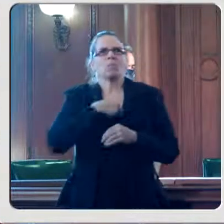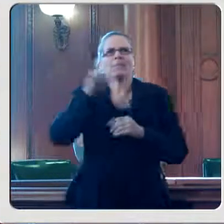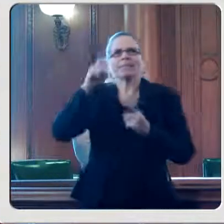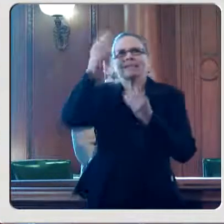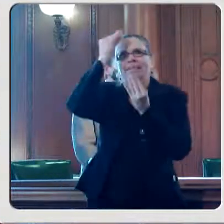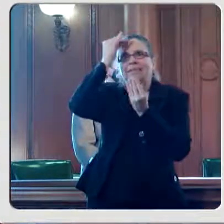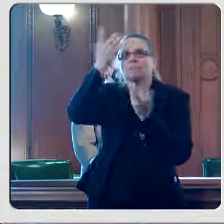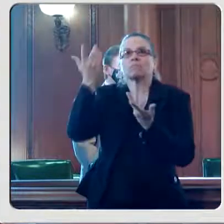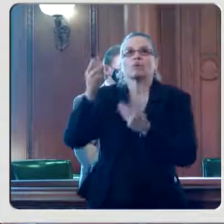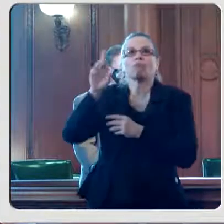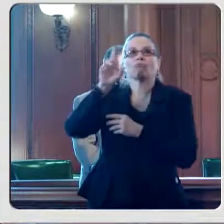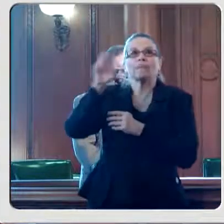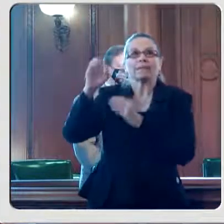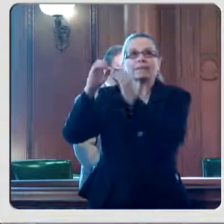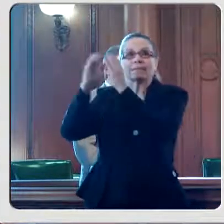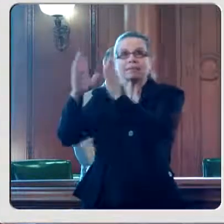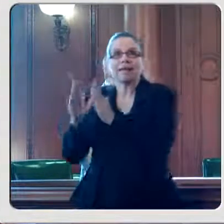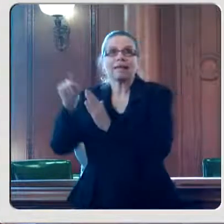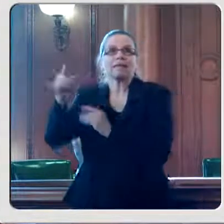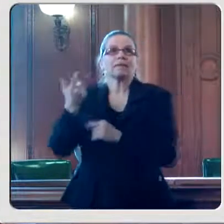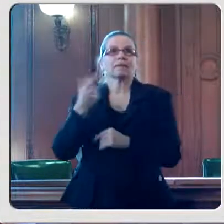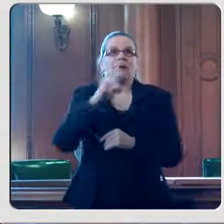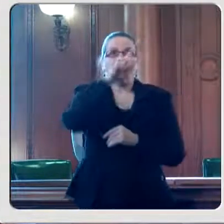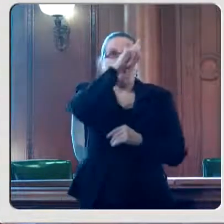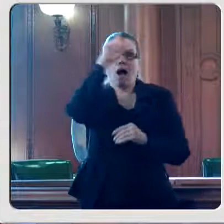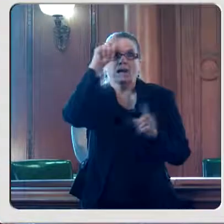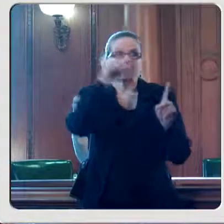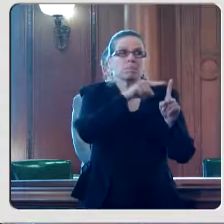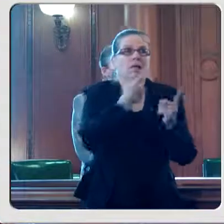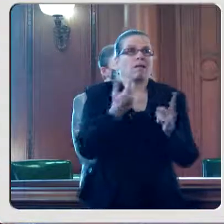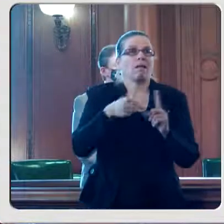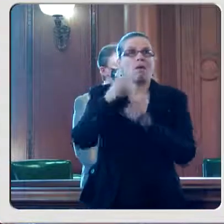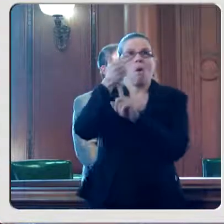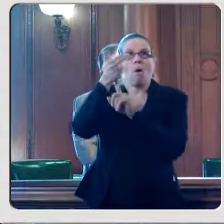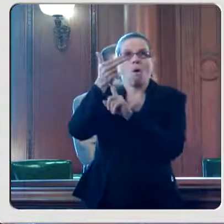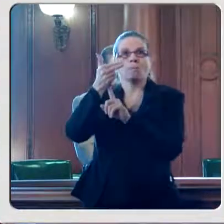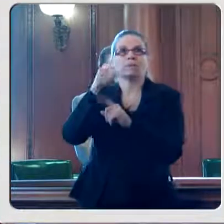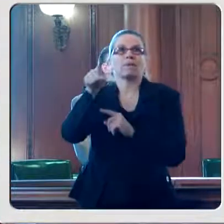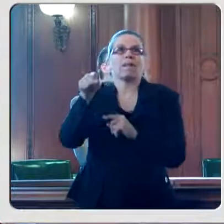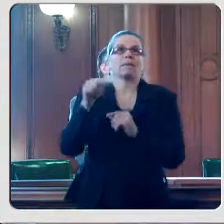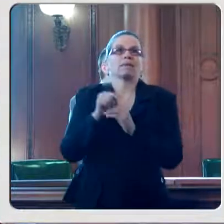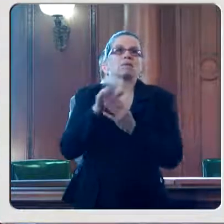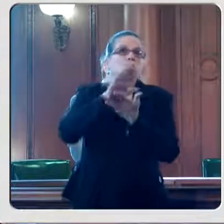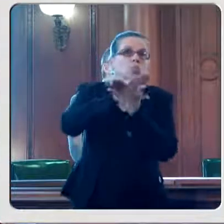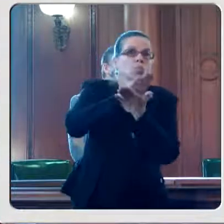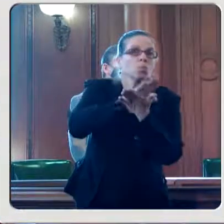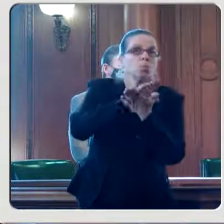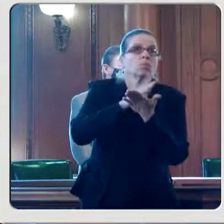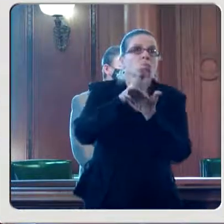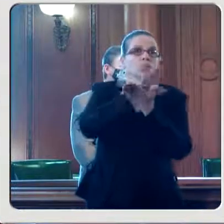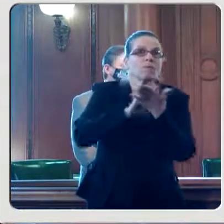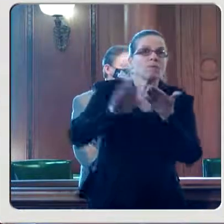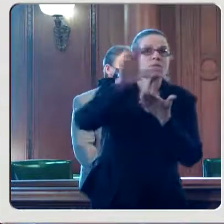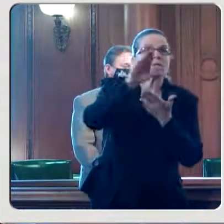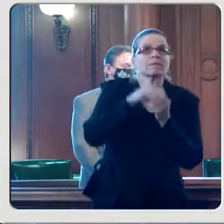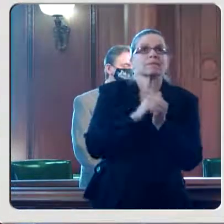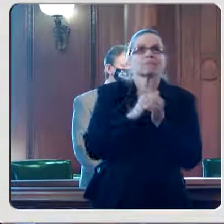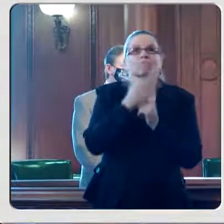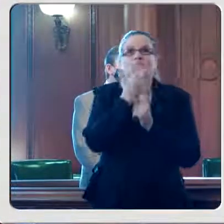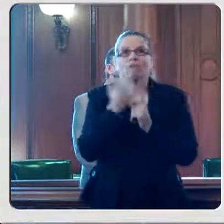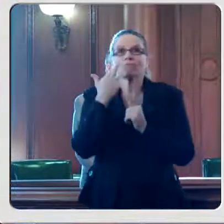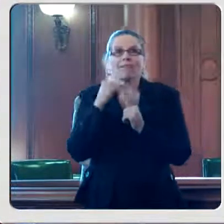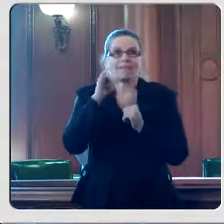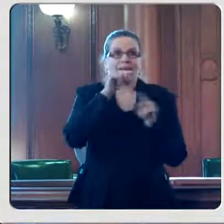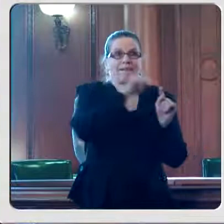healthcare hospitals, hospitality hotels, higher education, and restaurants.